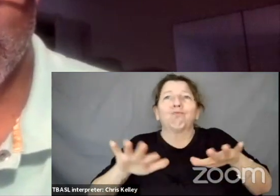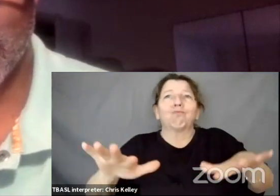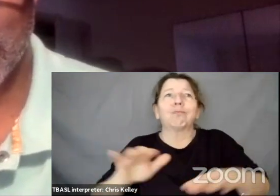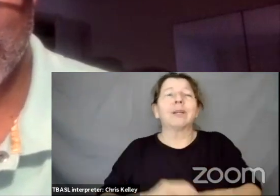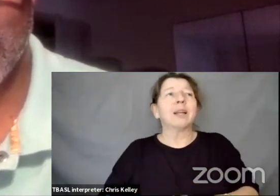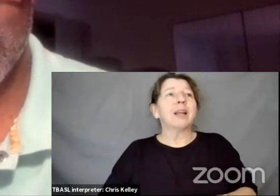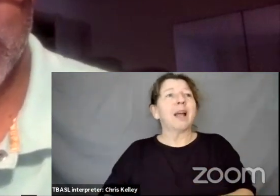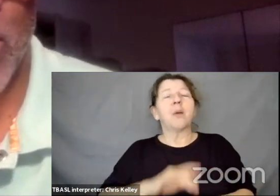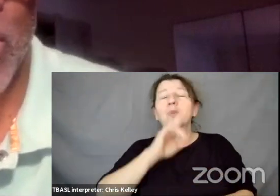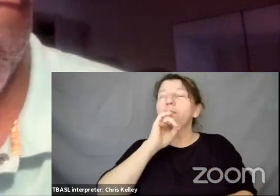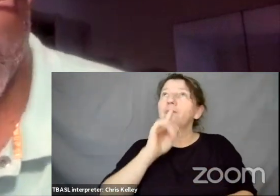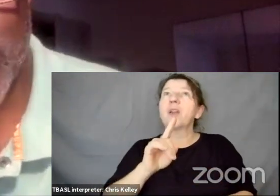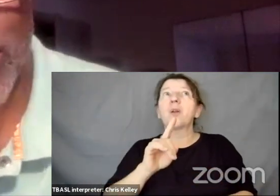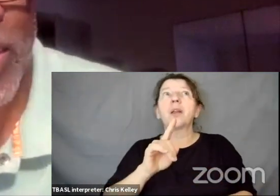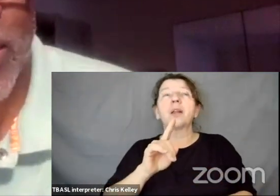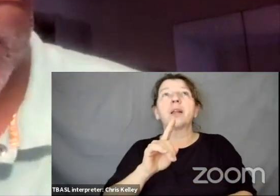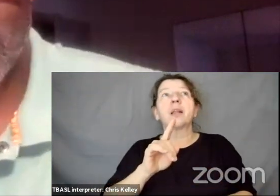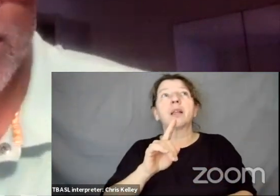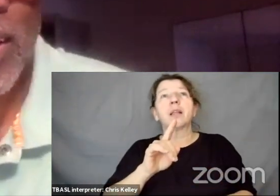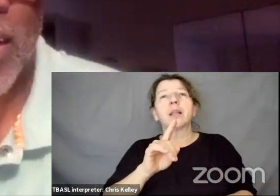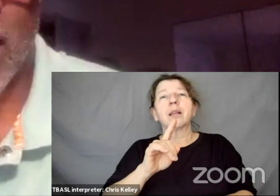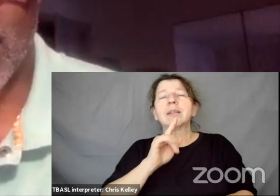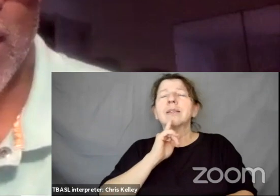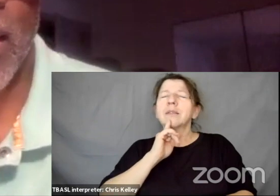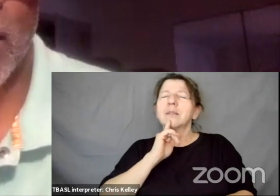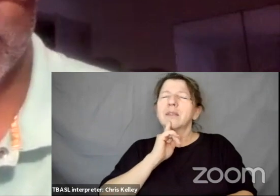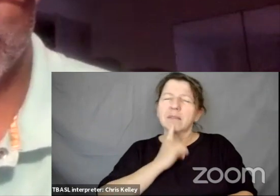you know, in a really mature,